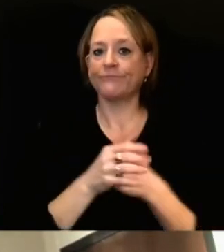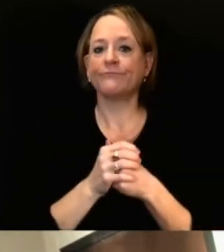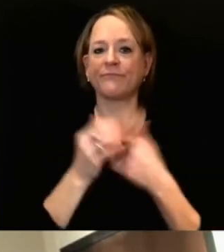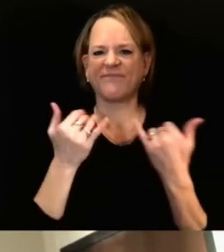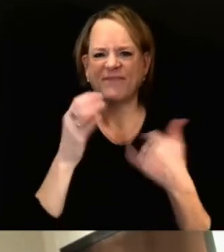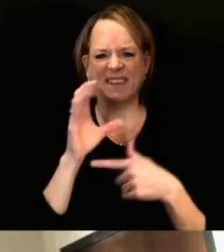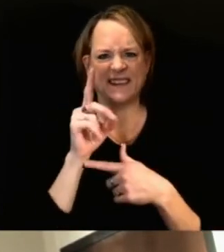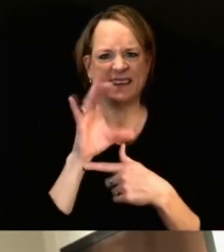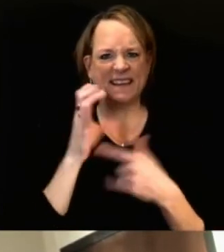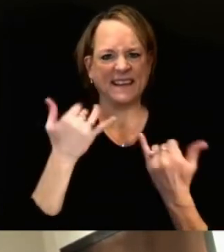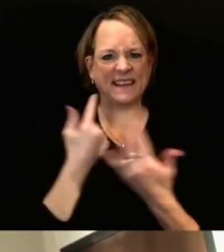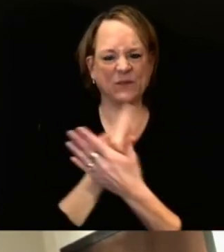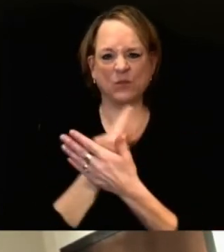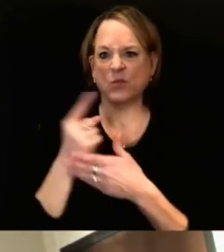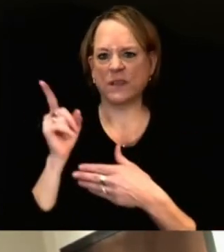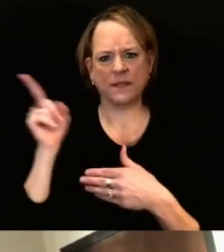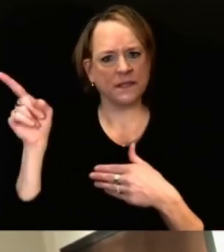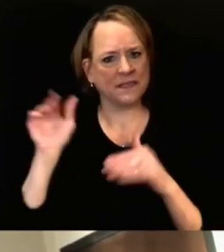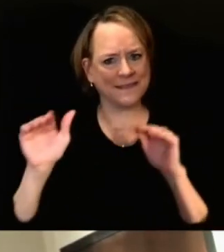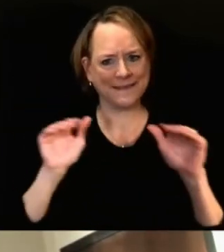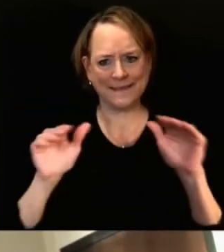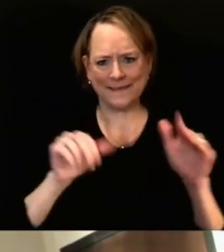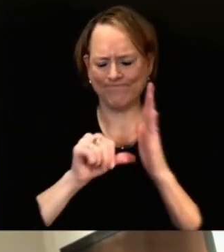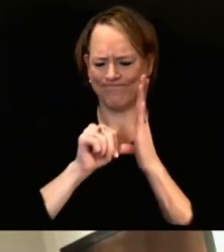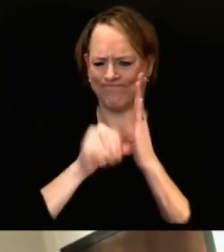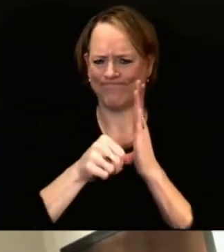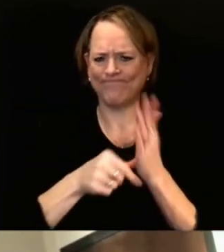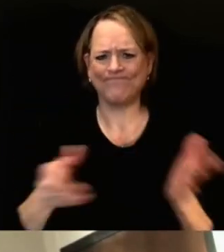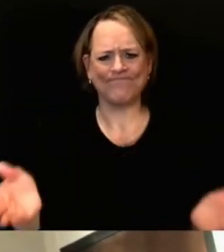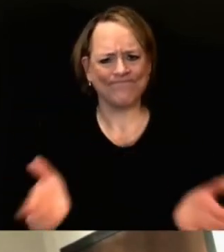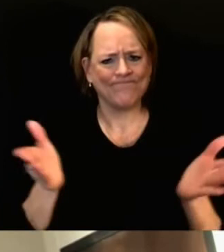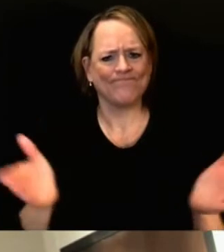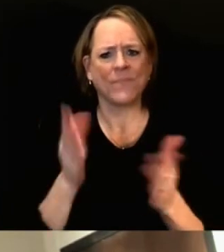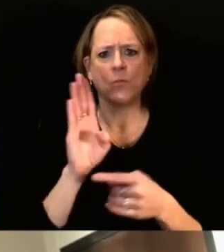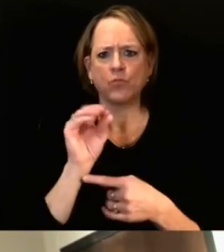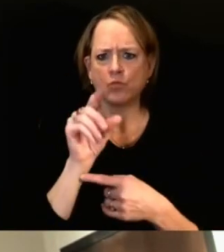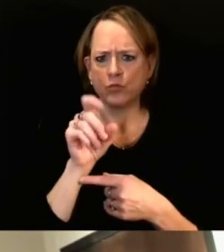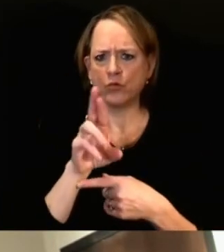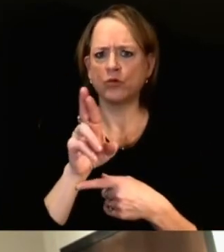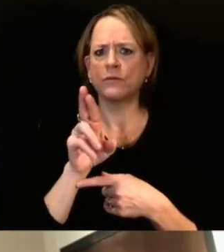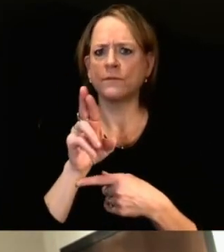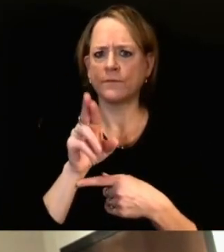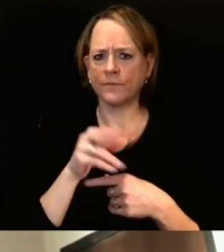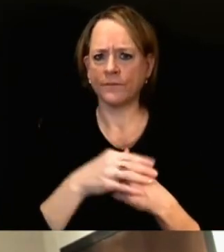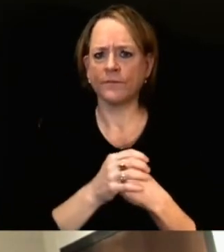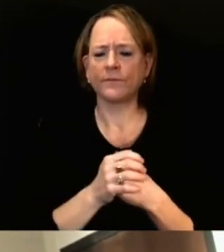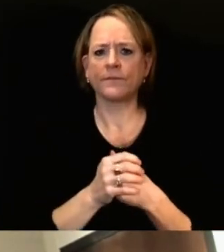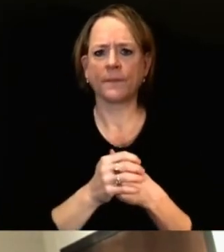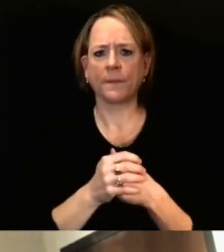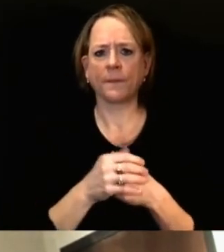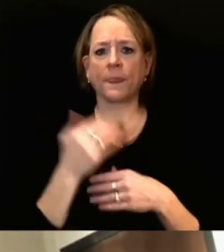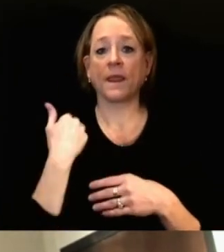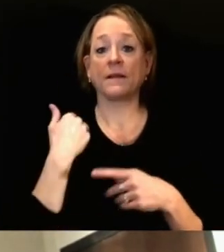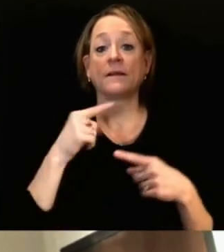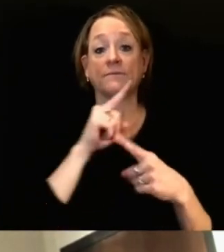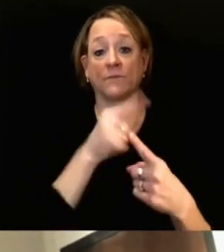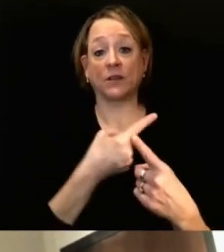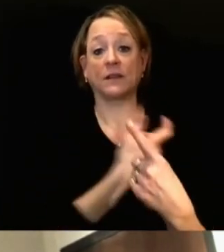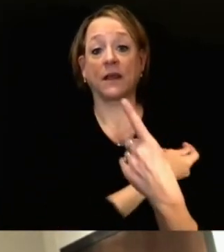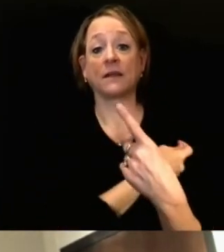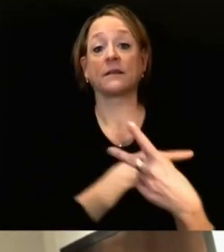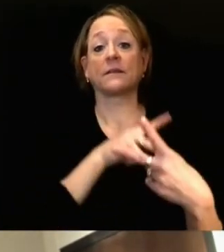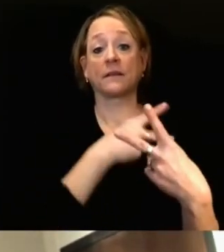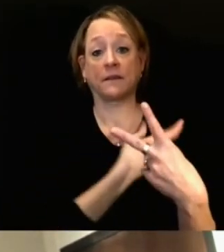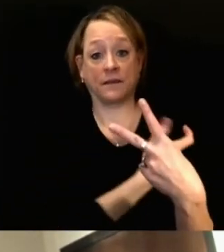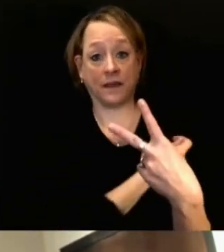duration since the primary series, after which boosters are recommended. So now 5 months after completing the primary